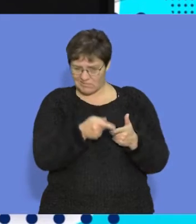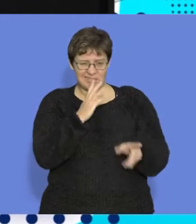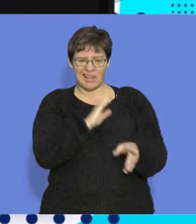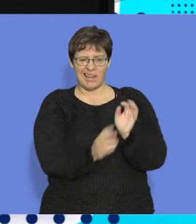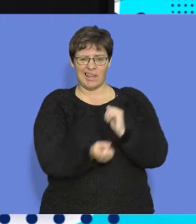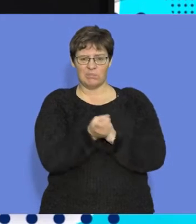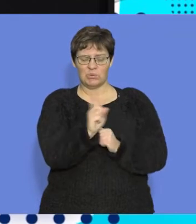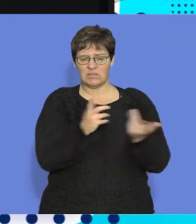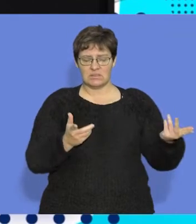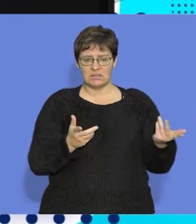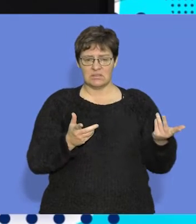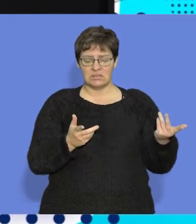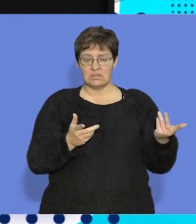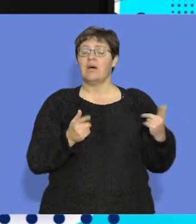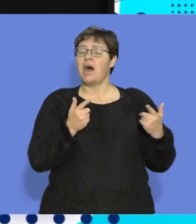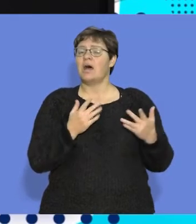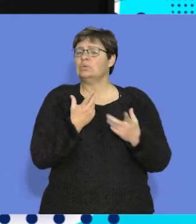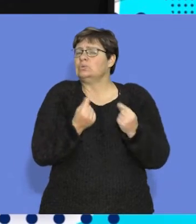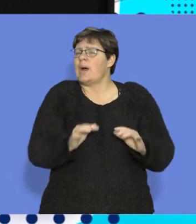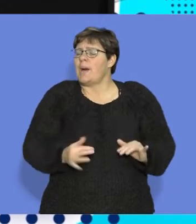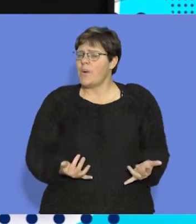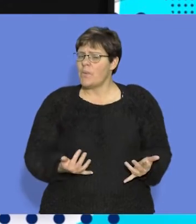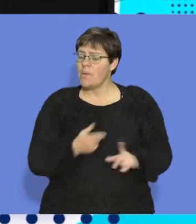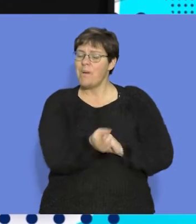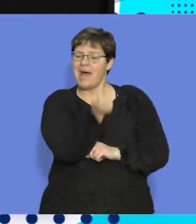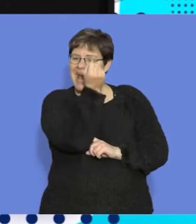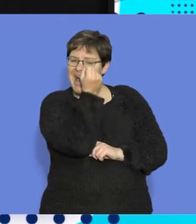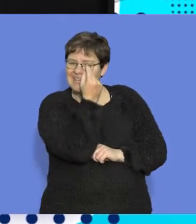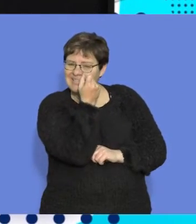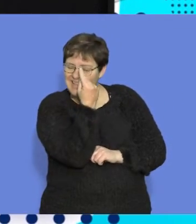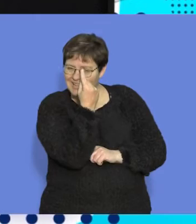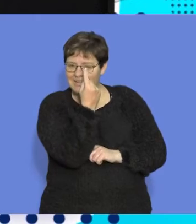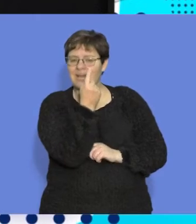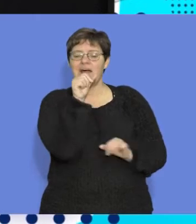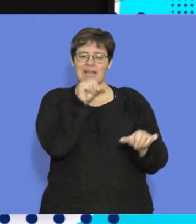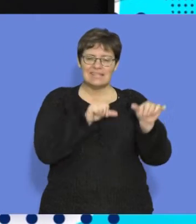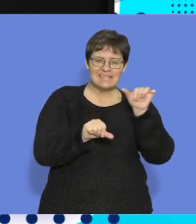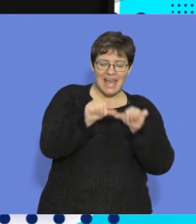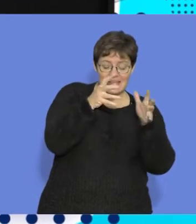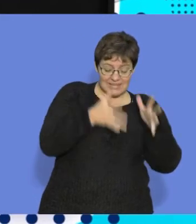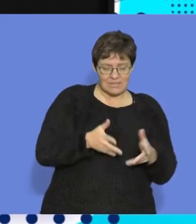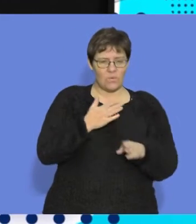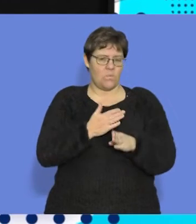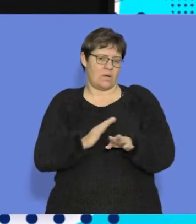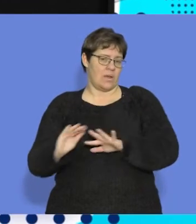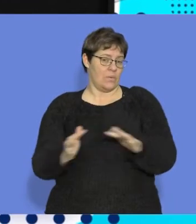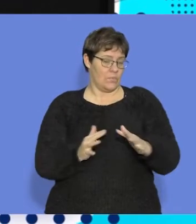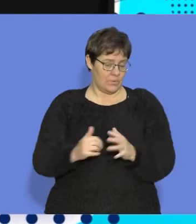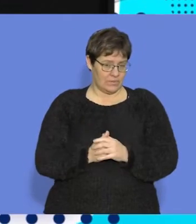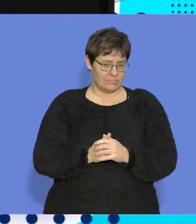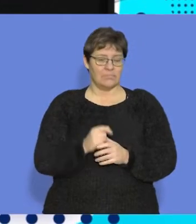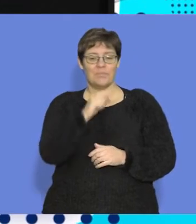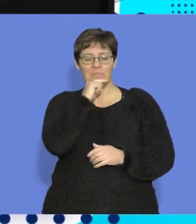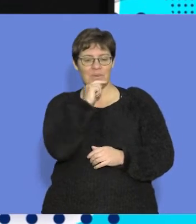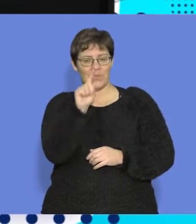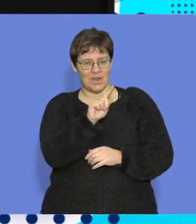them. And to be able to do that, you need to have an understanding of how scientists work. Okay, and that is